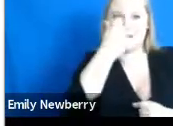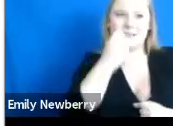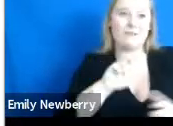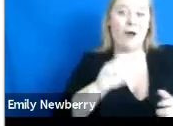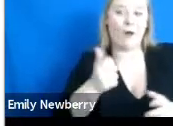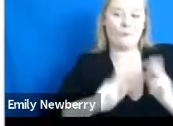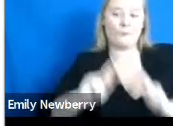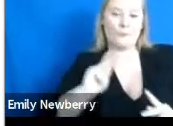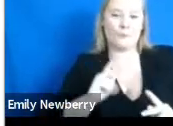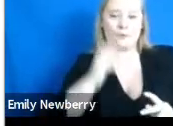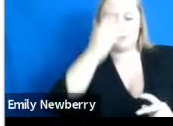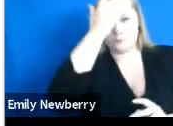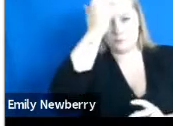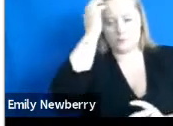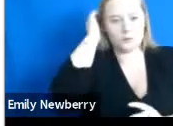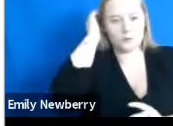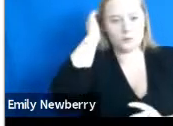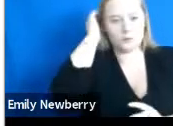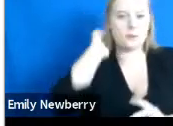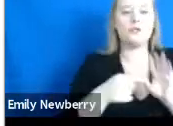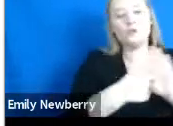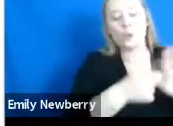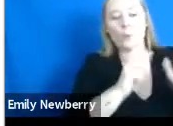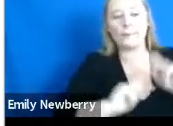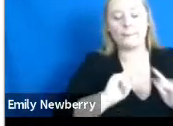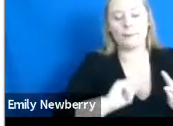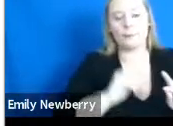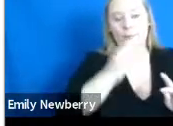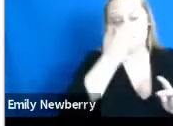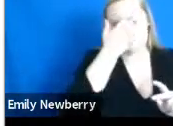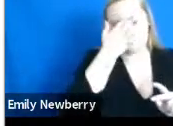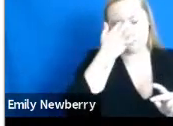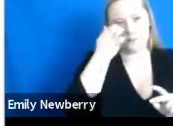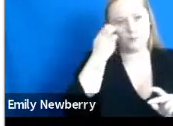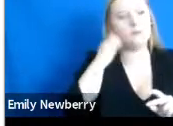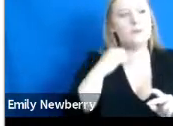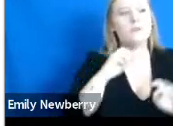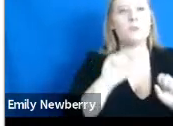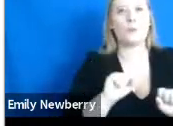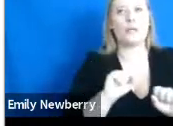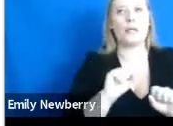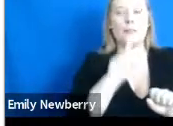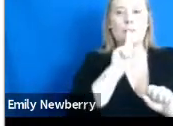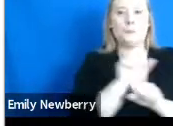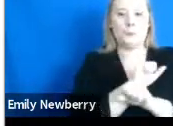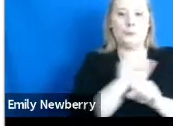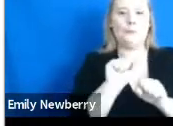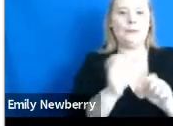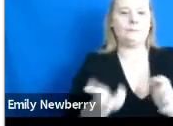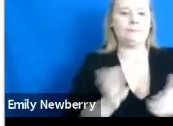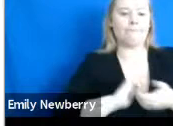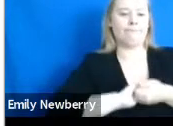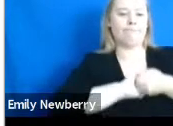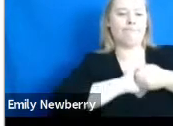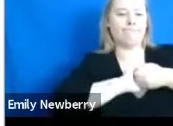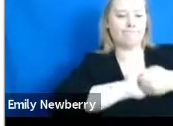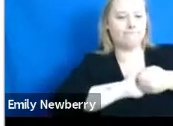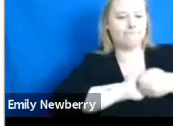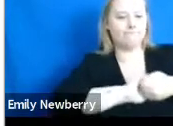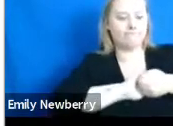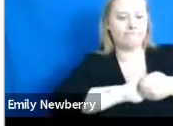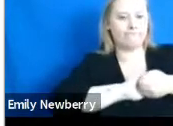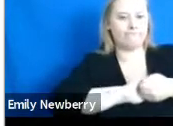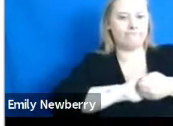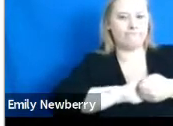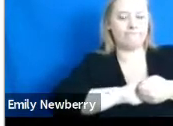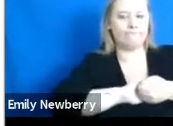but showing people that you can actually create camaraderie and going back to